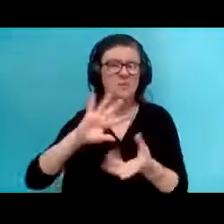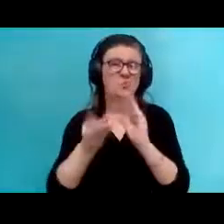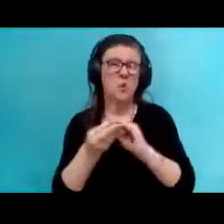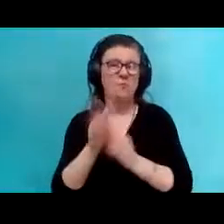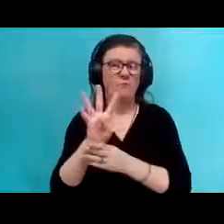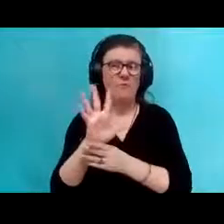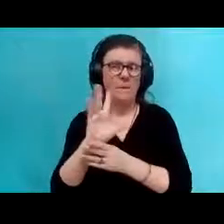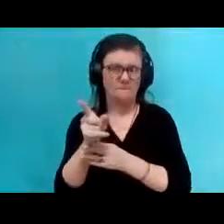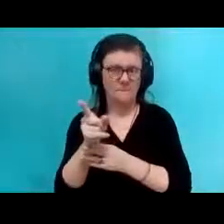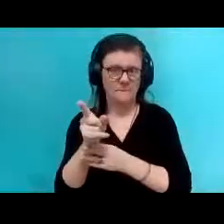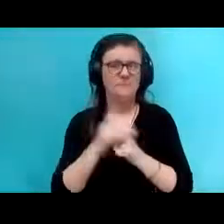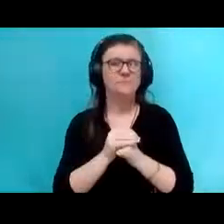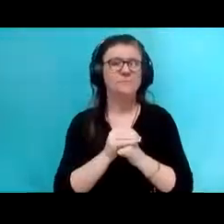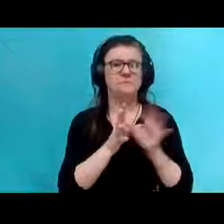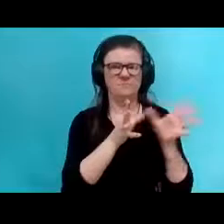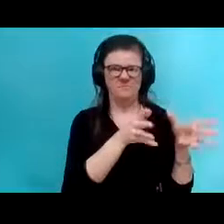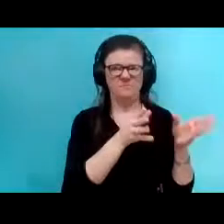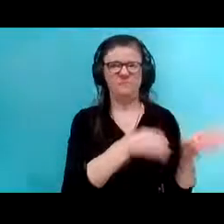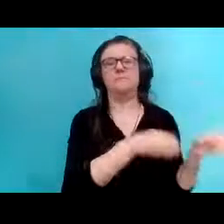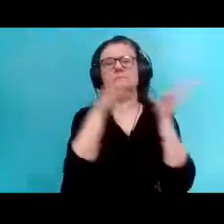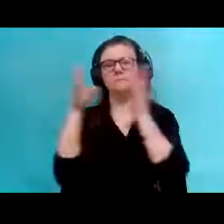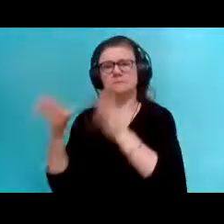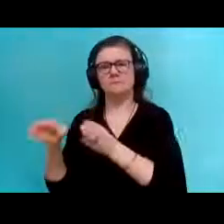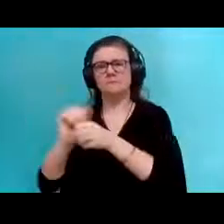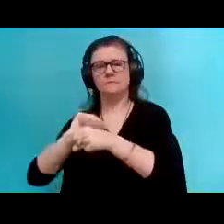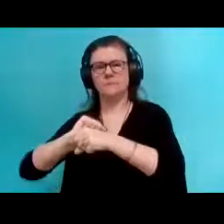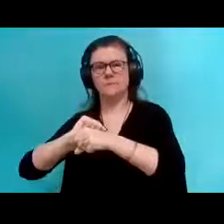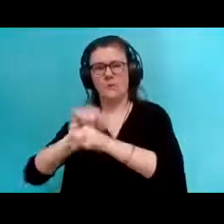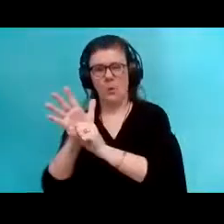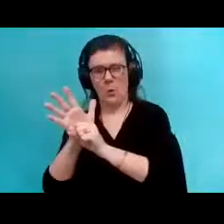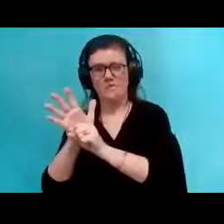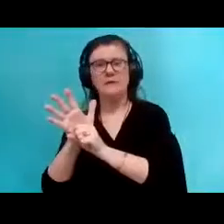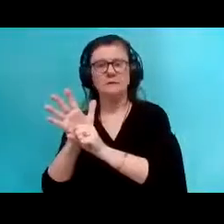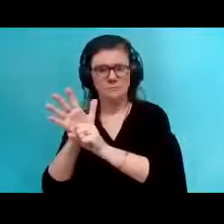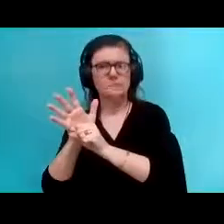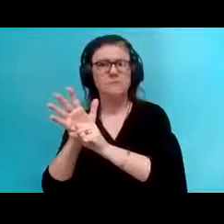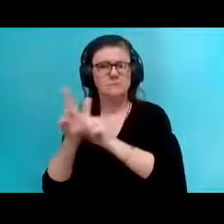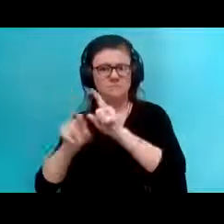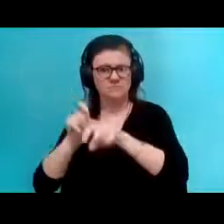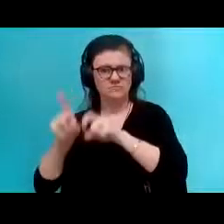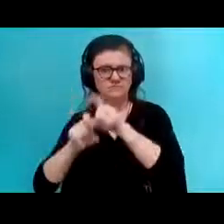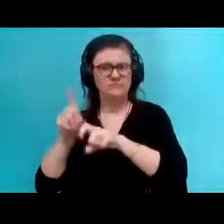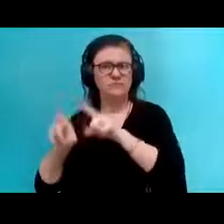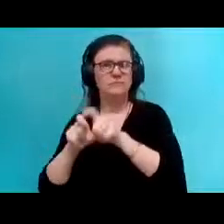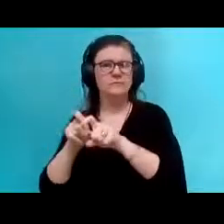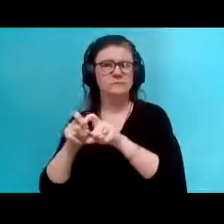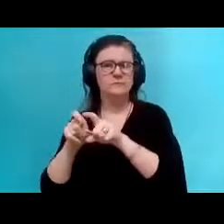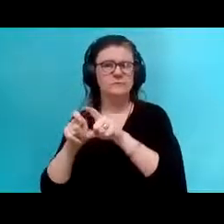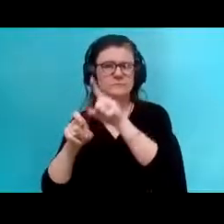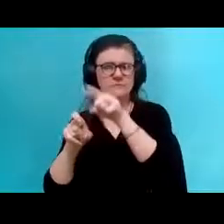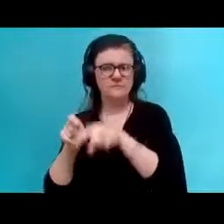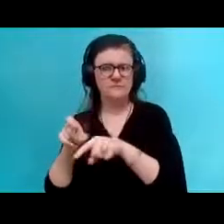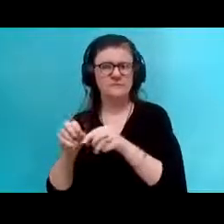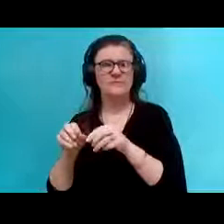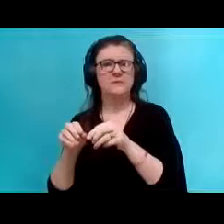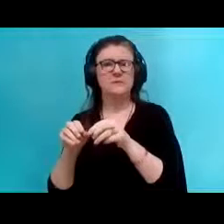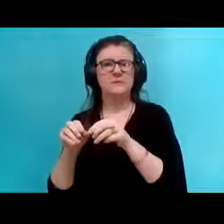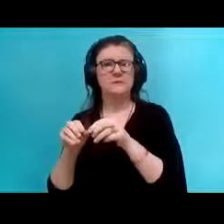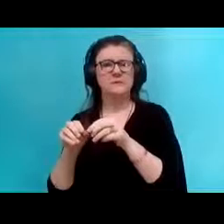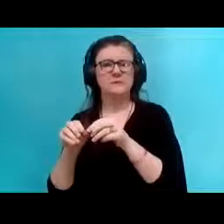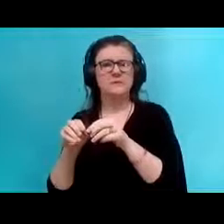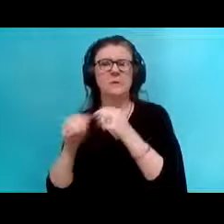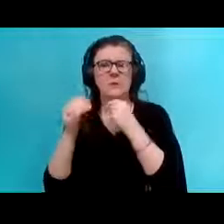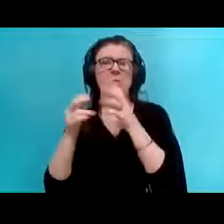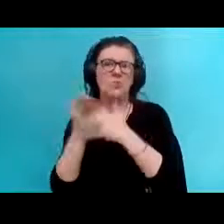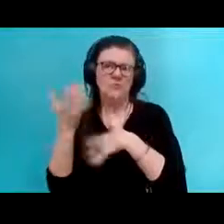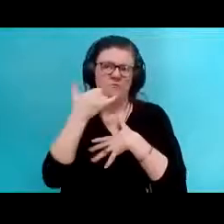During our COVID-19, unless safe to do so, we conducted our rapid needs assessment interviews over the